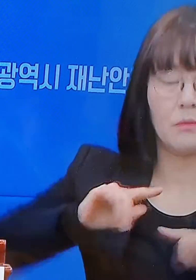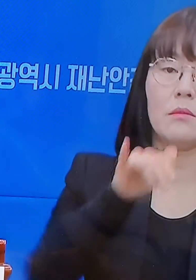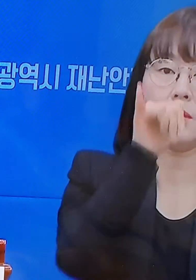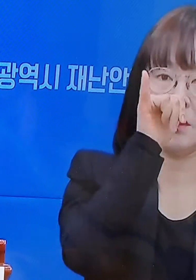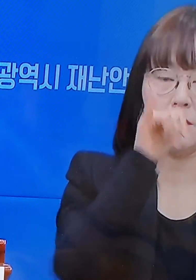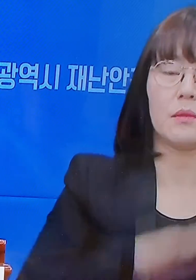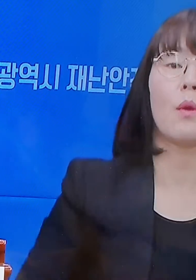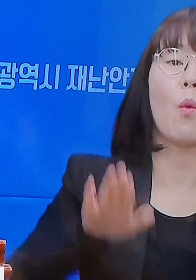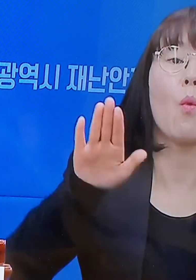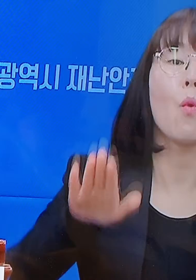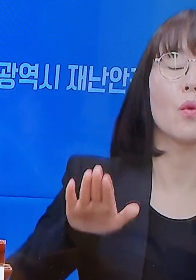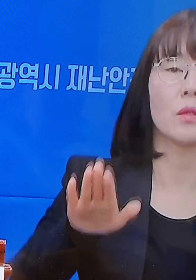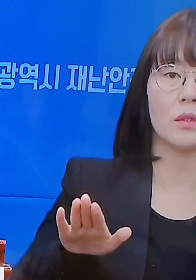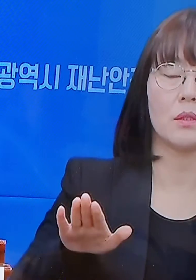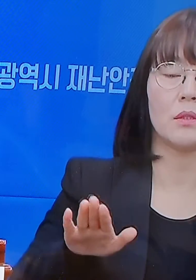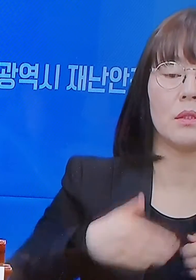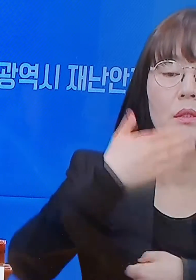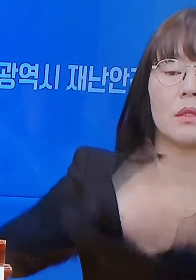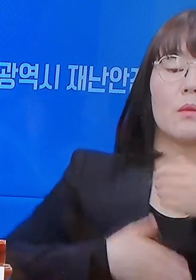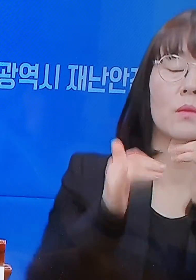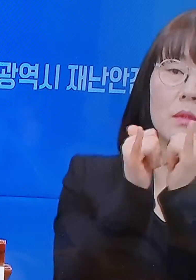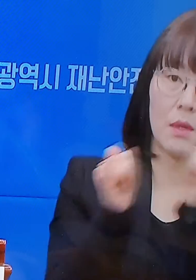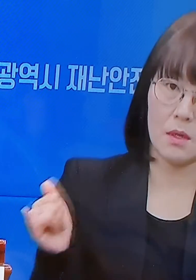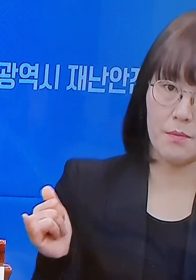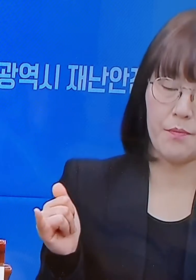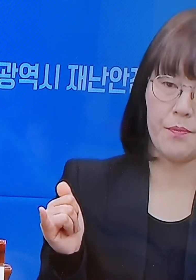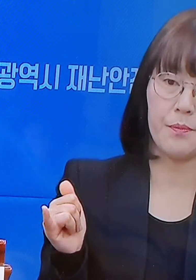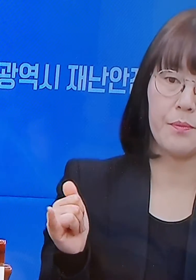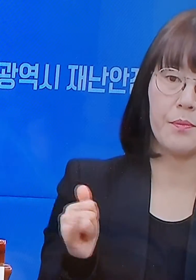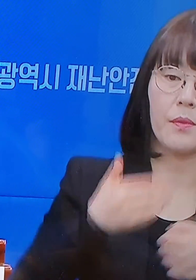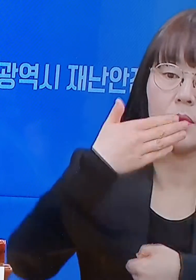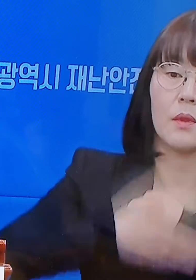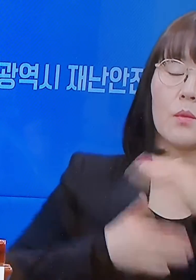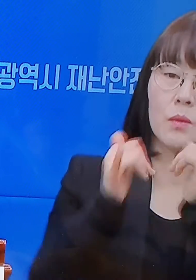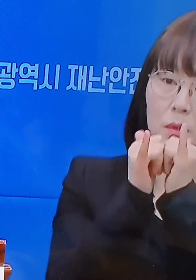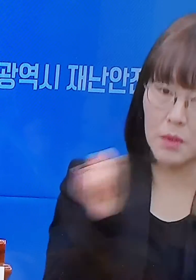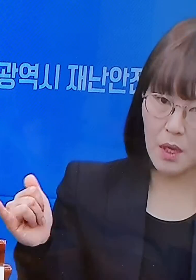Then coronaviruses will come out of your body.